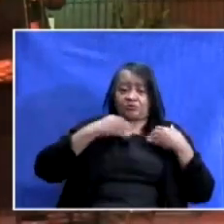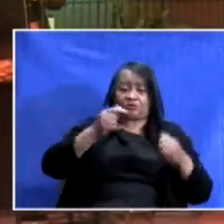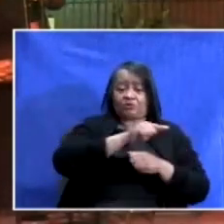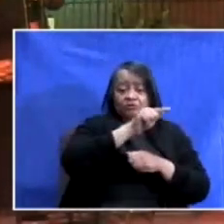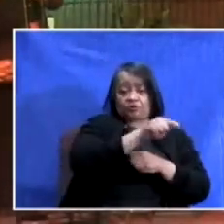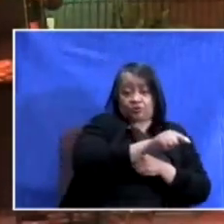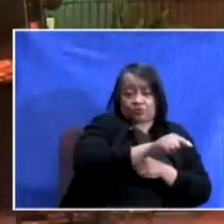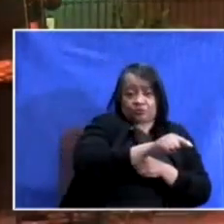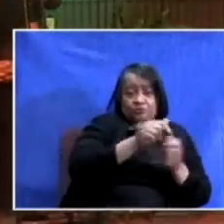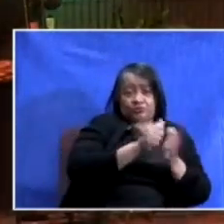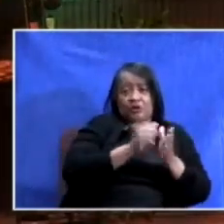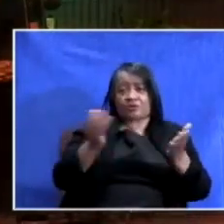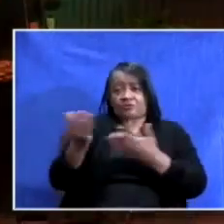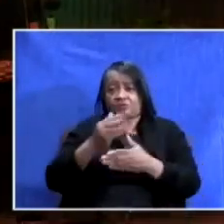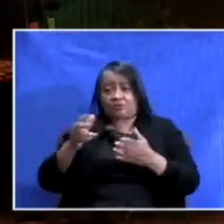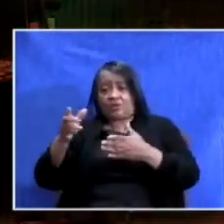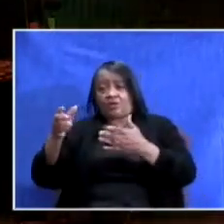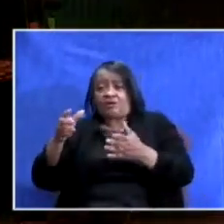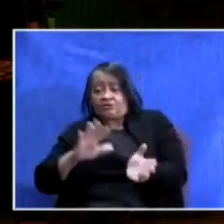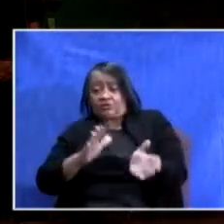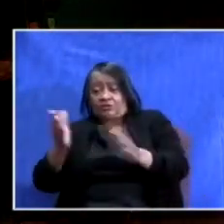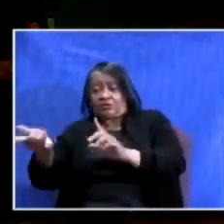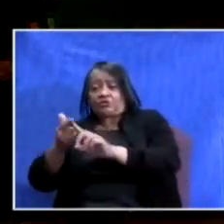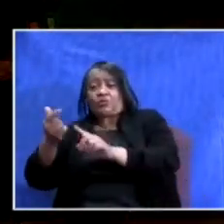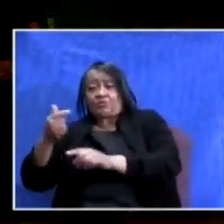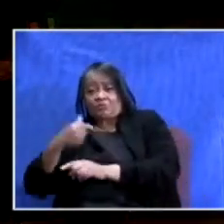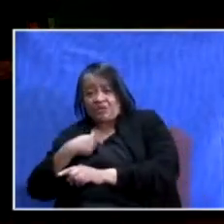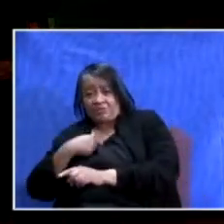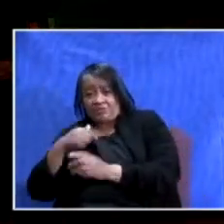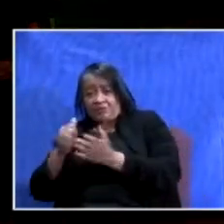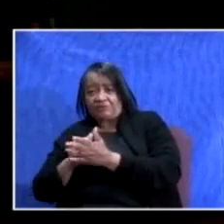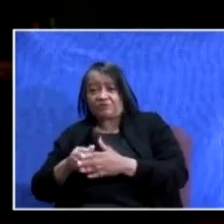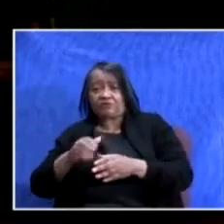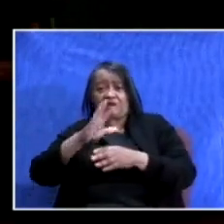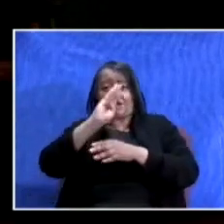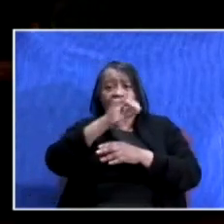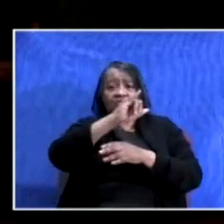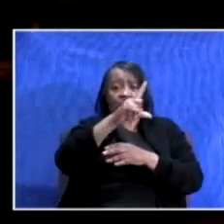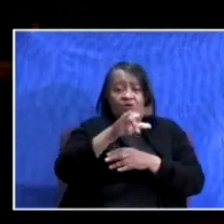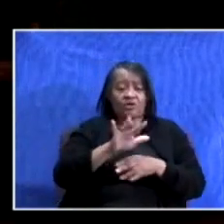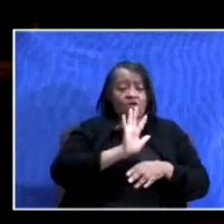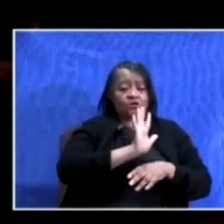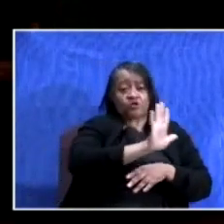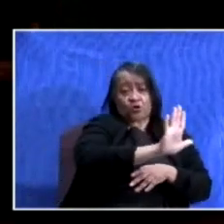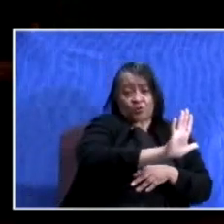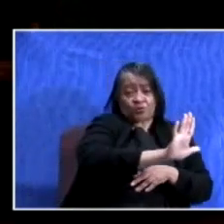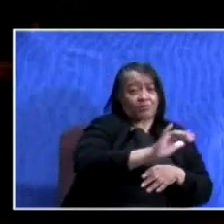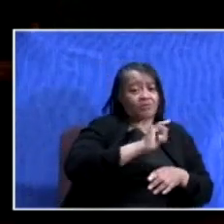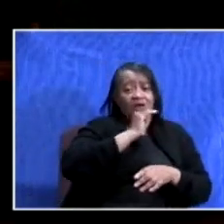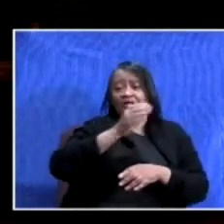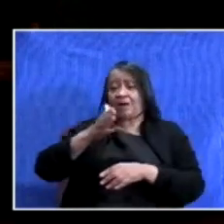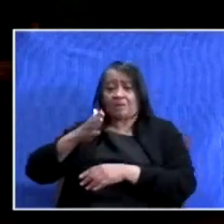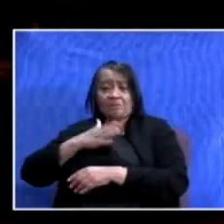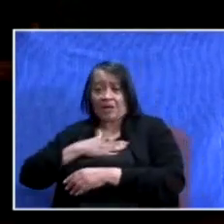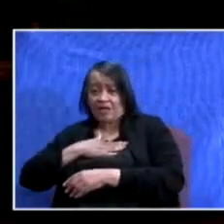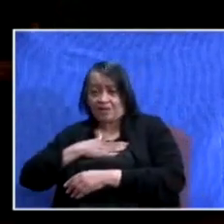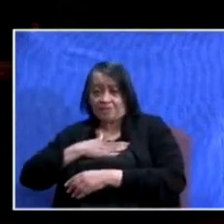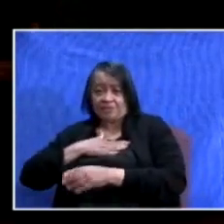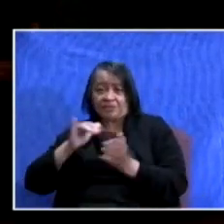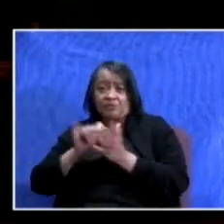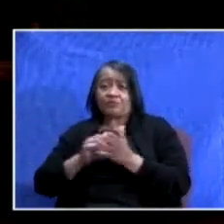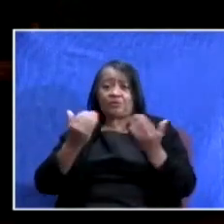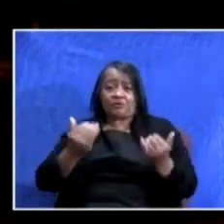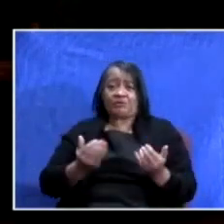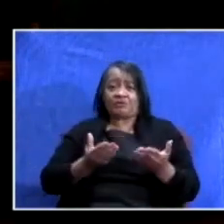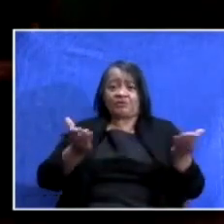you has brought stripes and death to me. The 4th July is yours, not mine. And